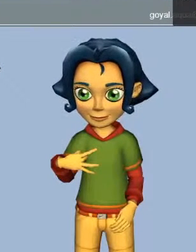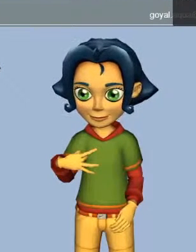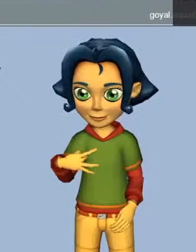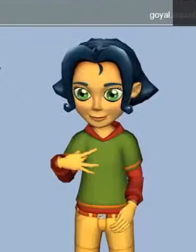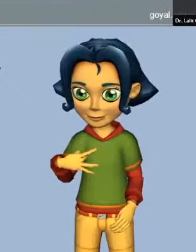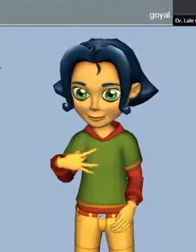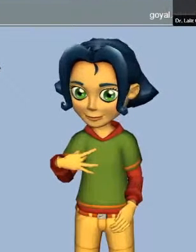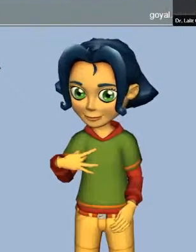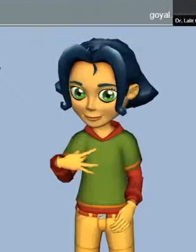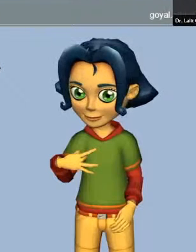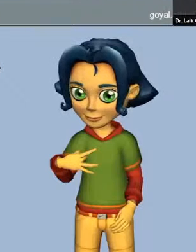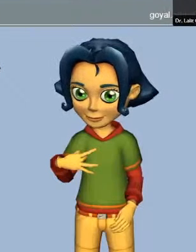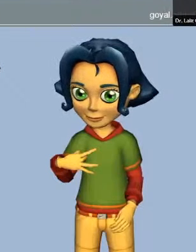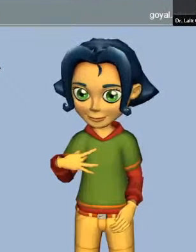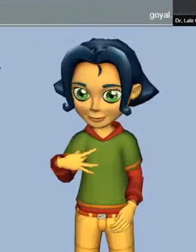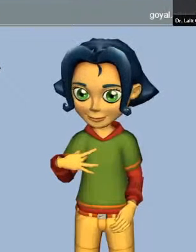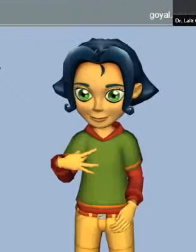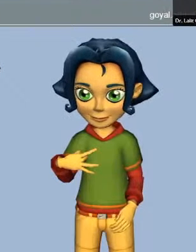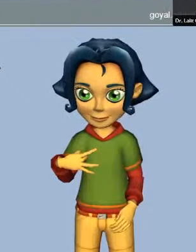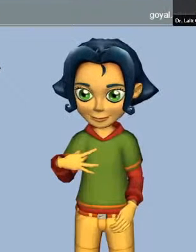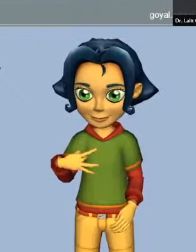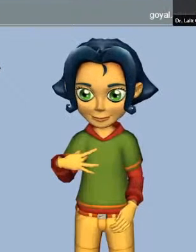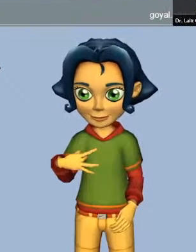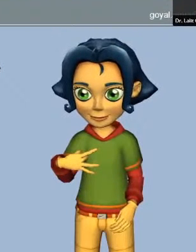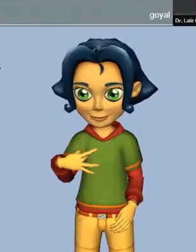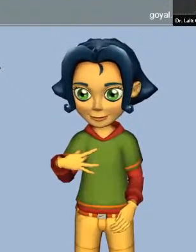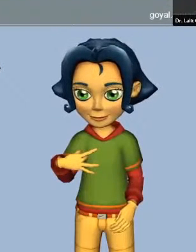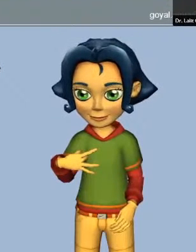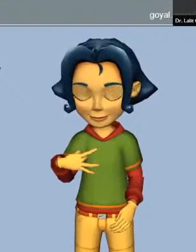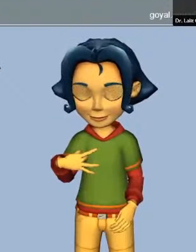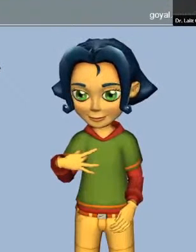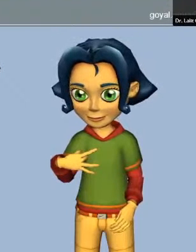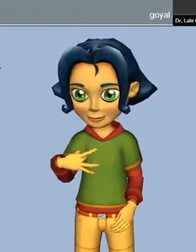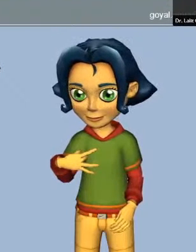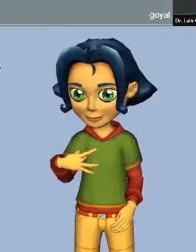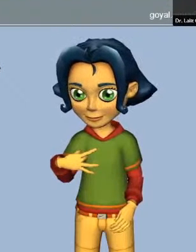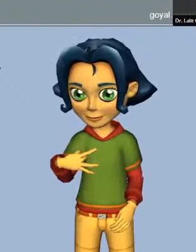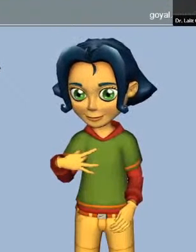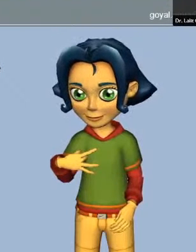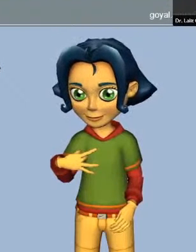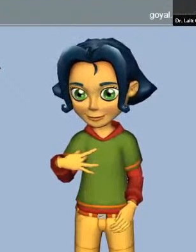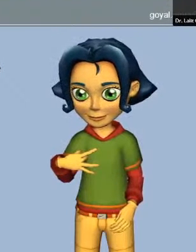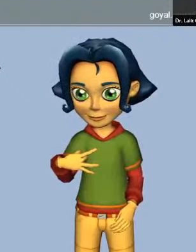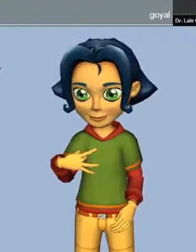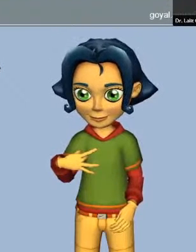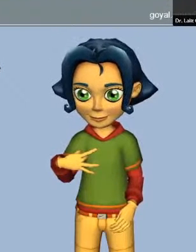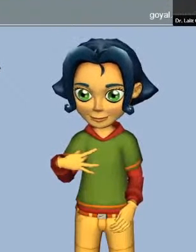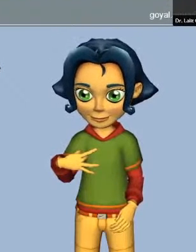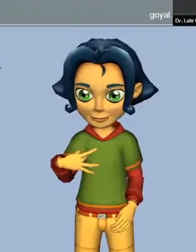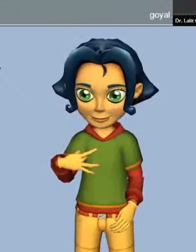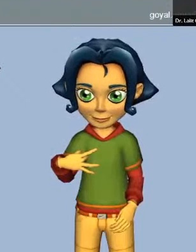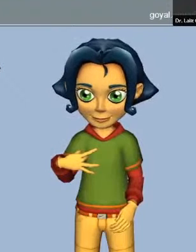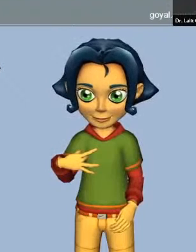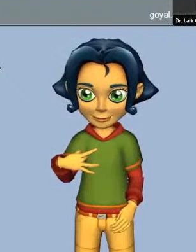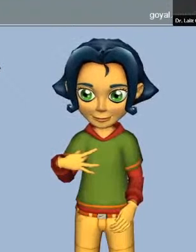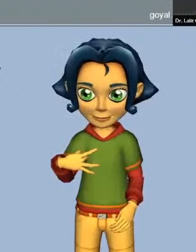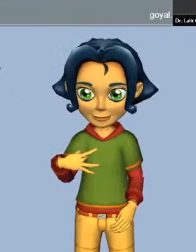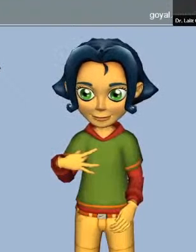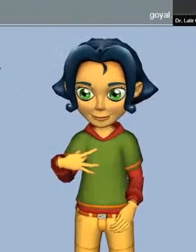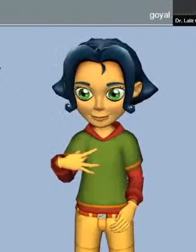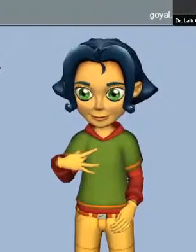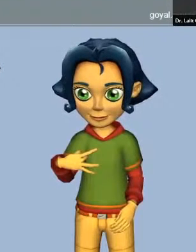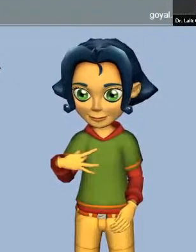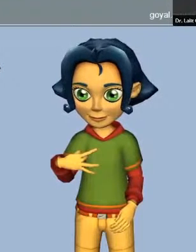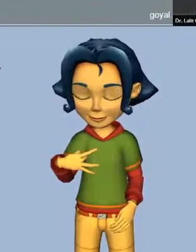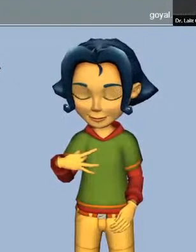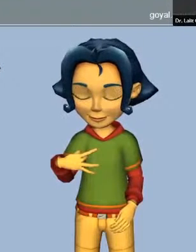it? Sir, that will be first converted into the Indian sign sentence, Indian Sign Language sentence,